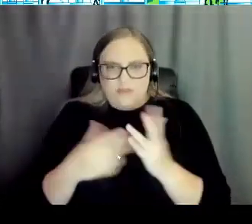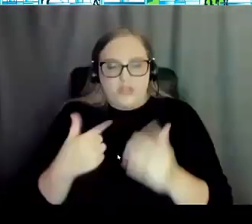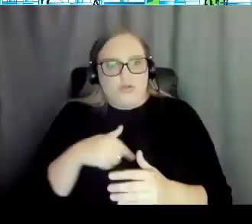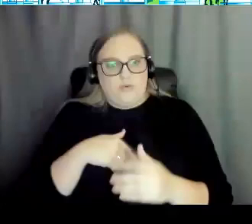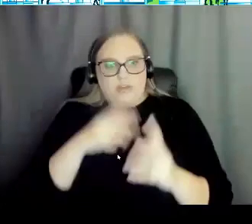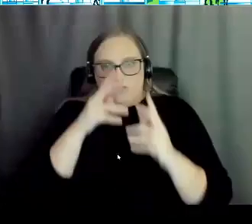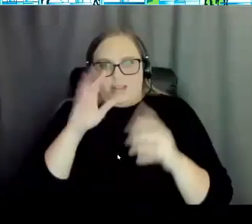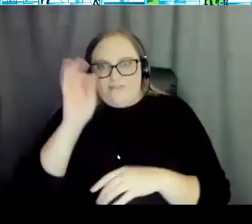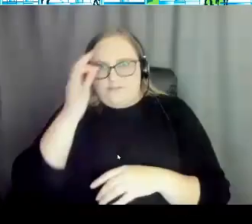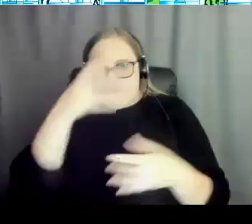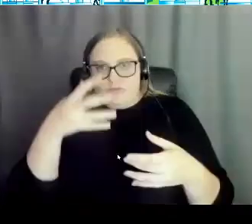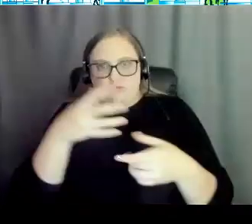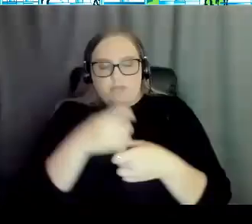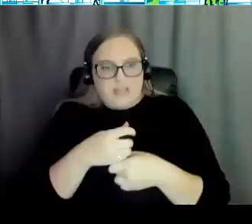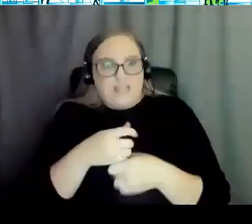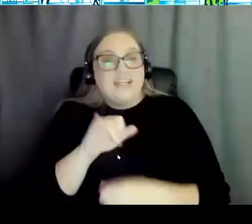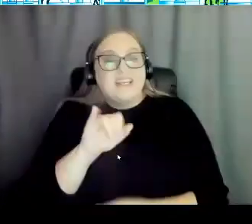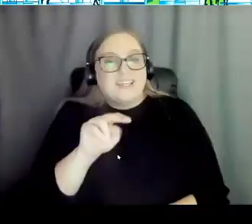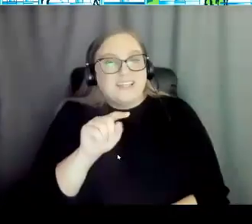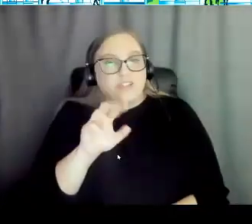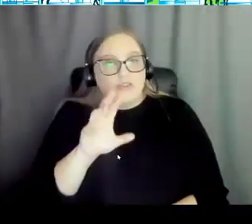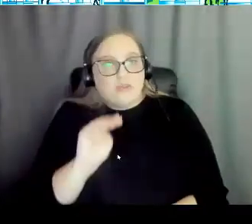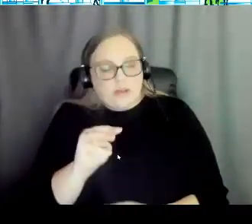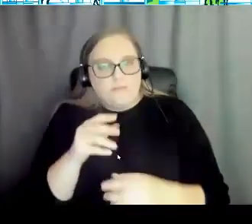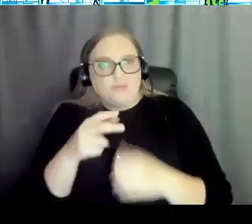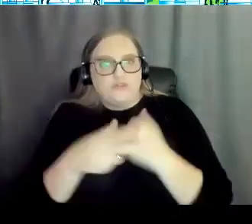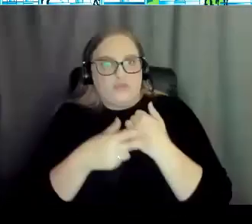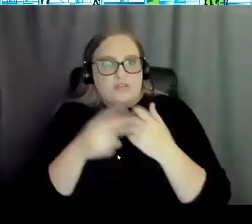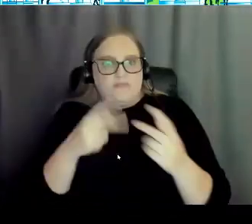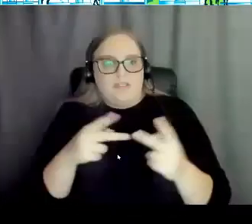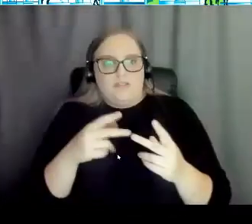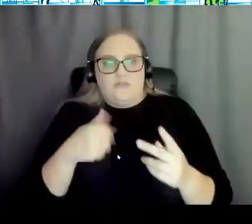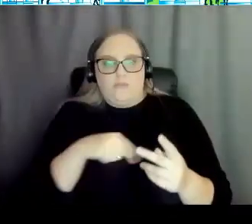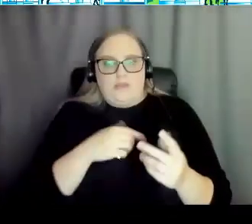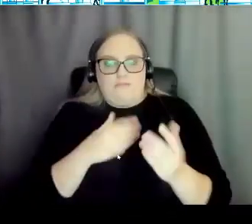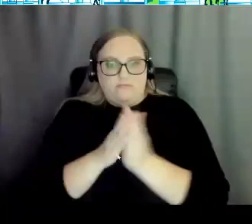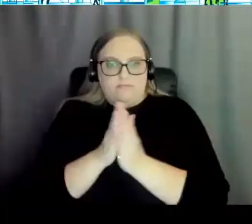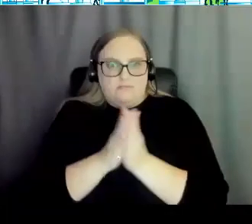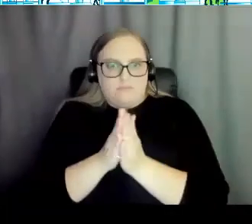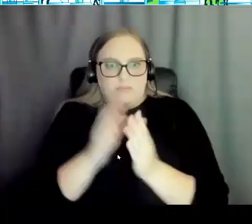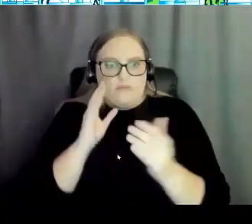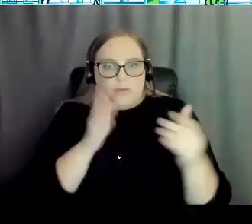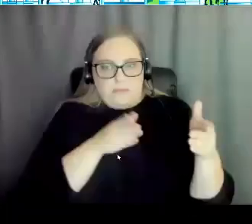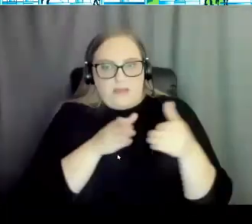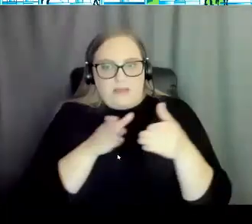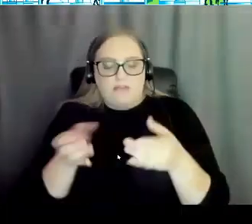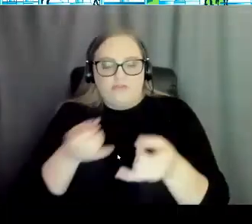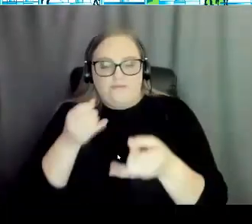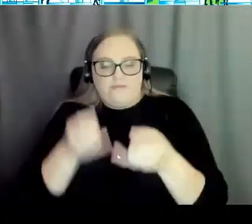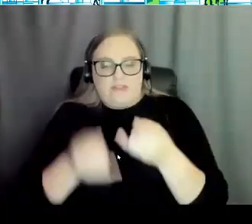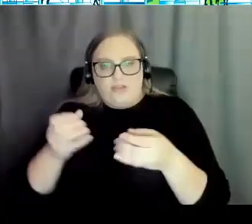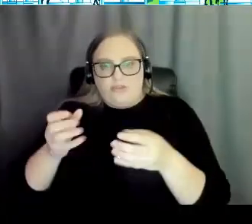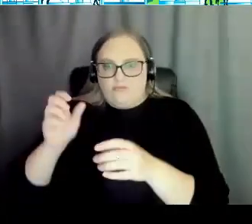consolidated interim storage facility. And ultimately, we have aspirations for a pathway to final disposal in a deep